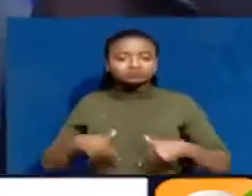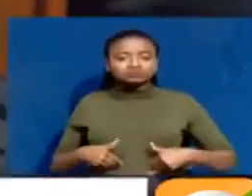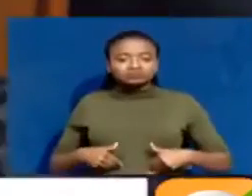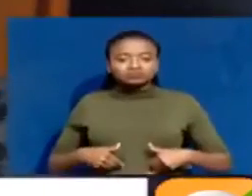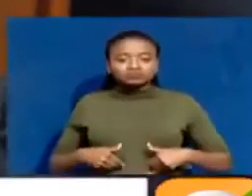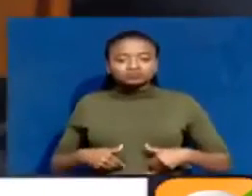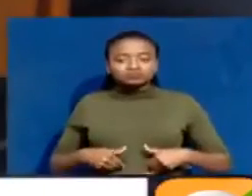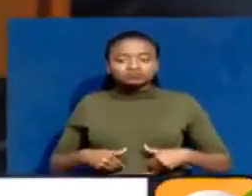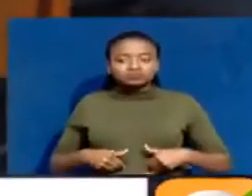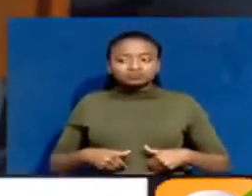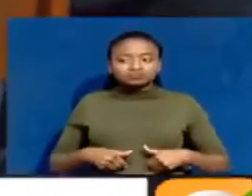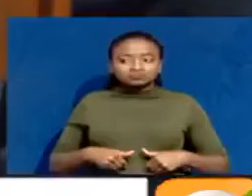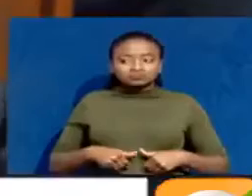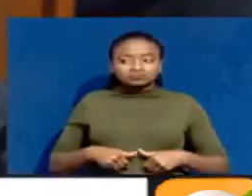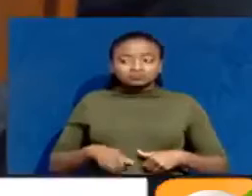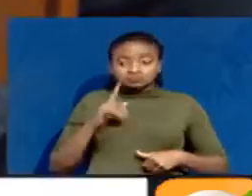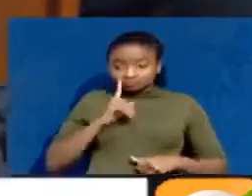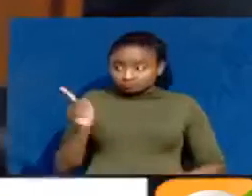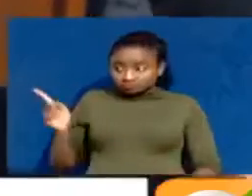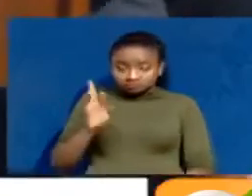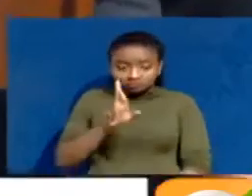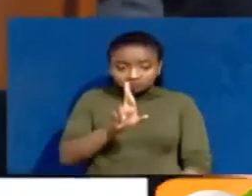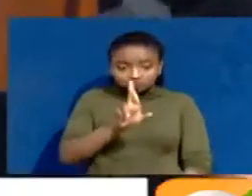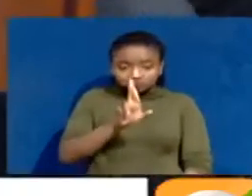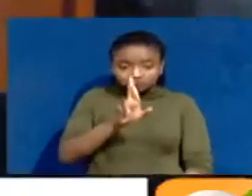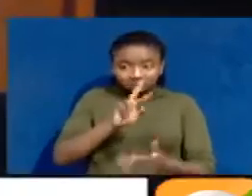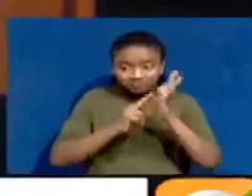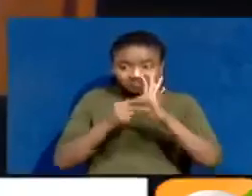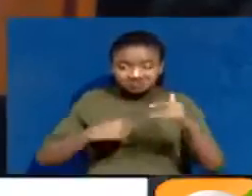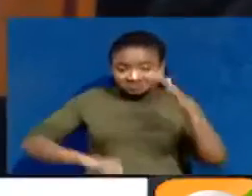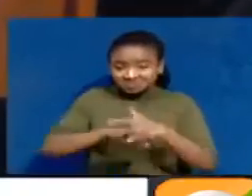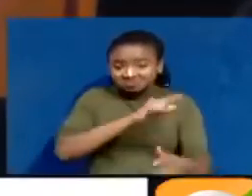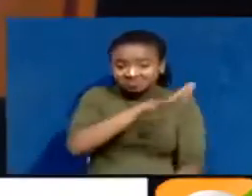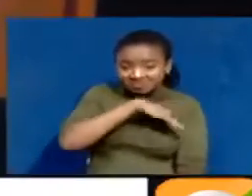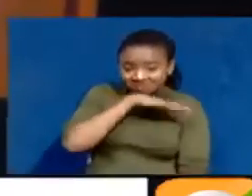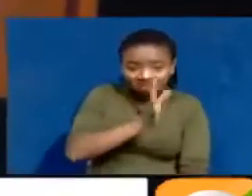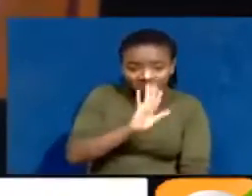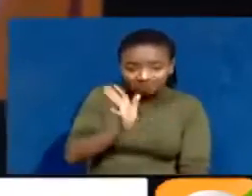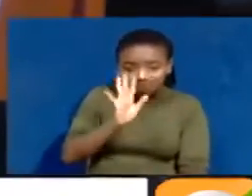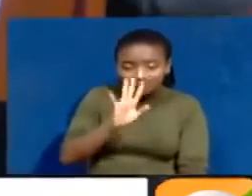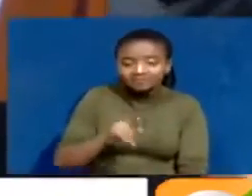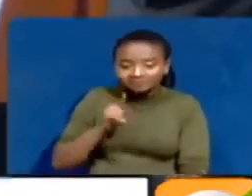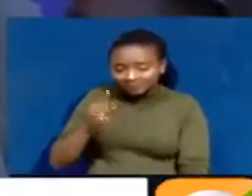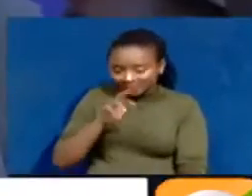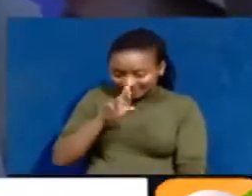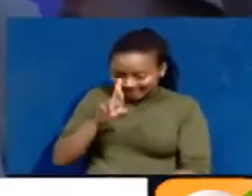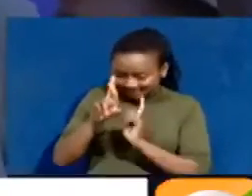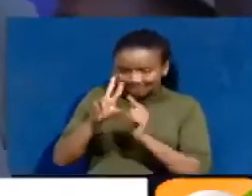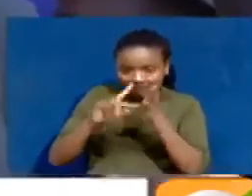young people. And the R you're seeing, we are not supporting anyone. The R means